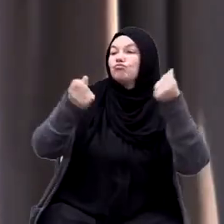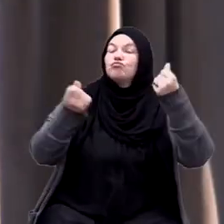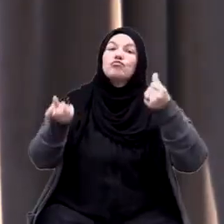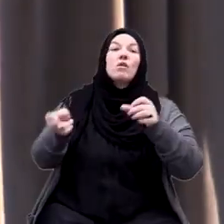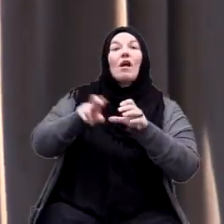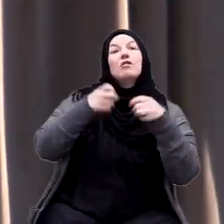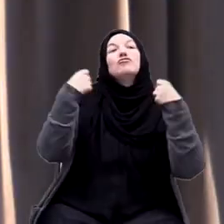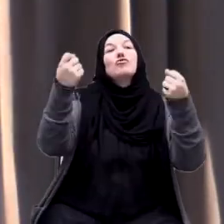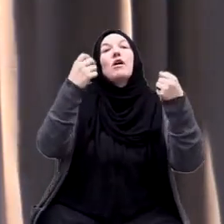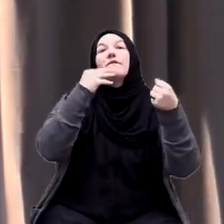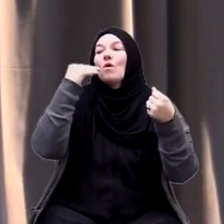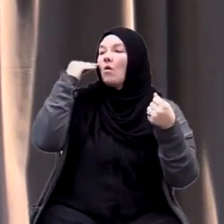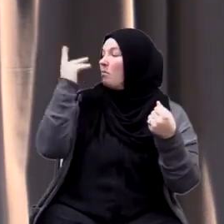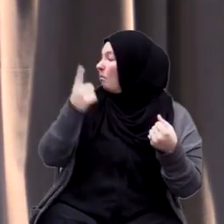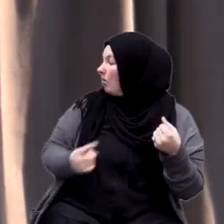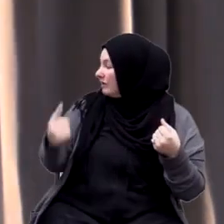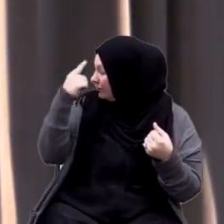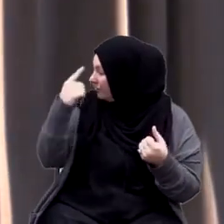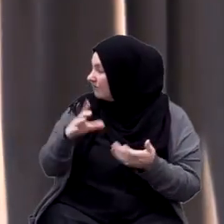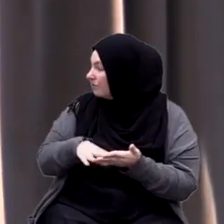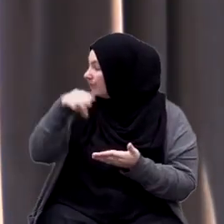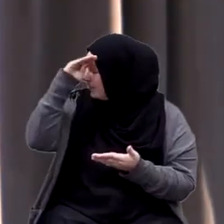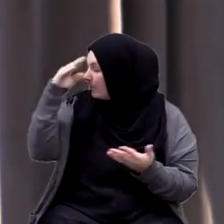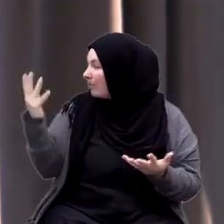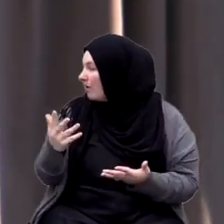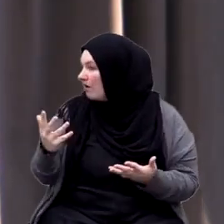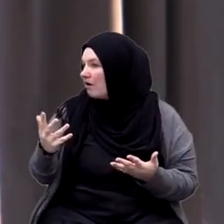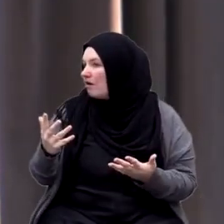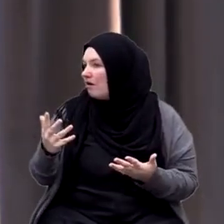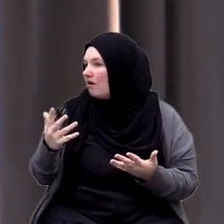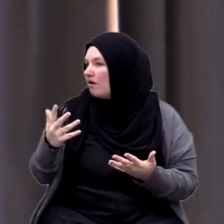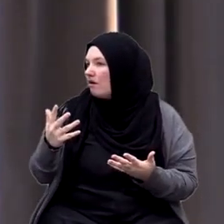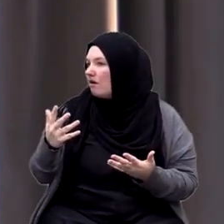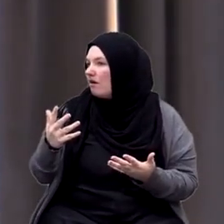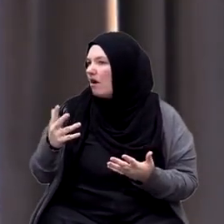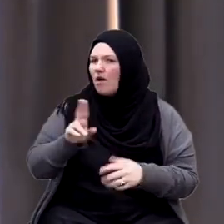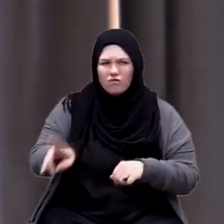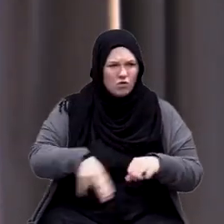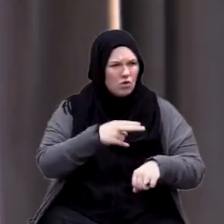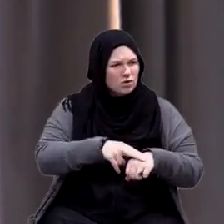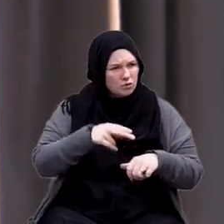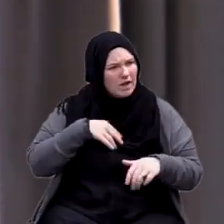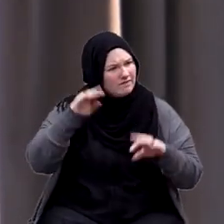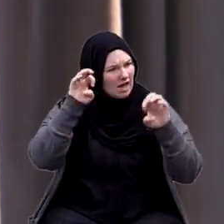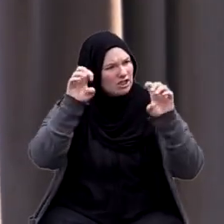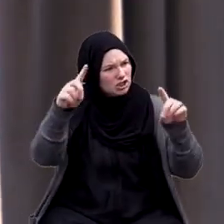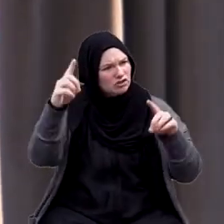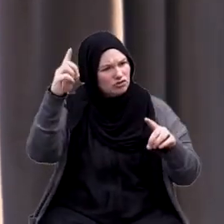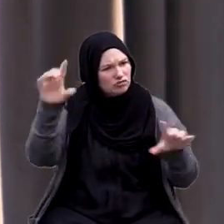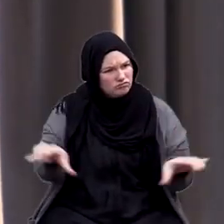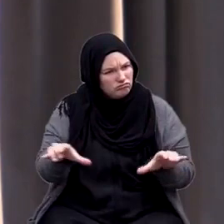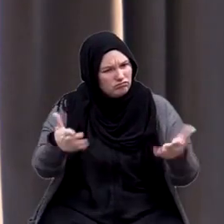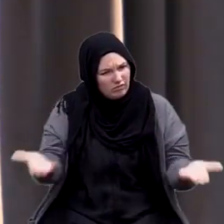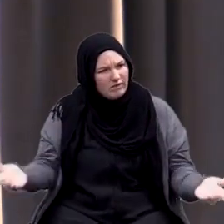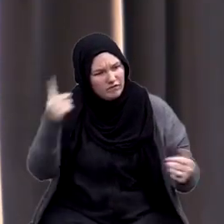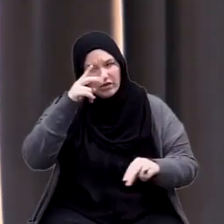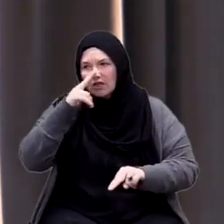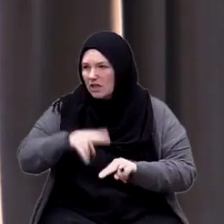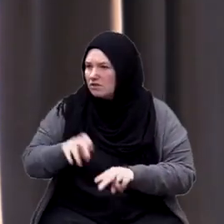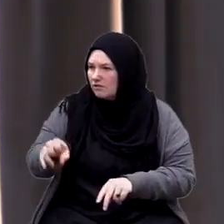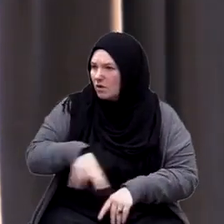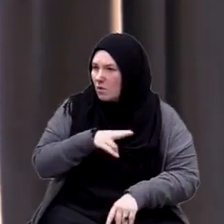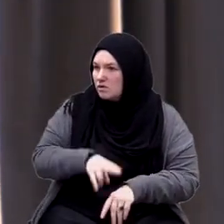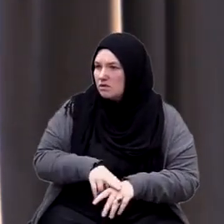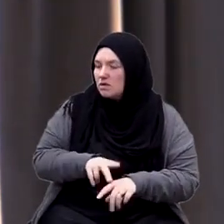friends in a game or anything else? Of course, we have educational activities for the kids. But